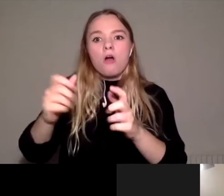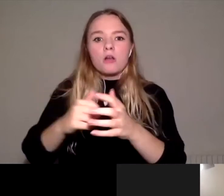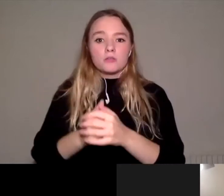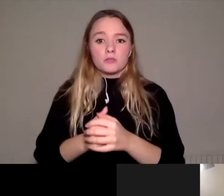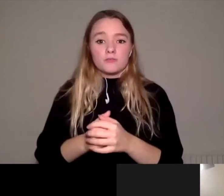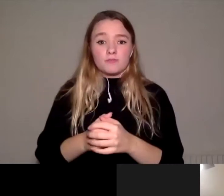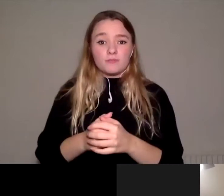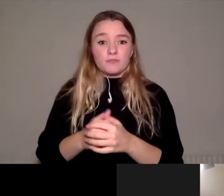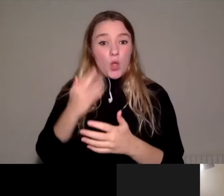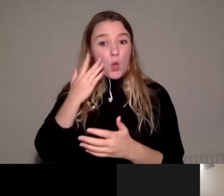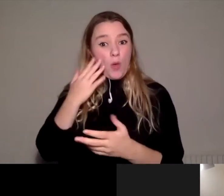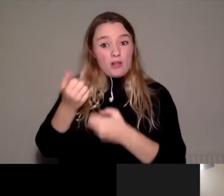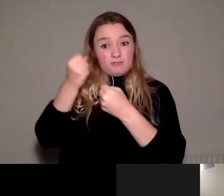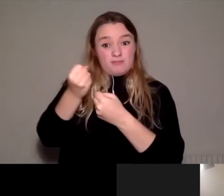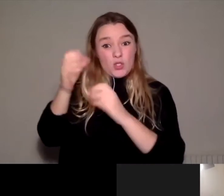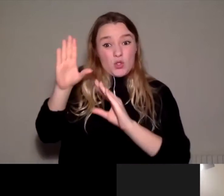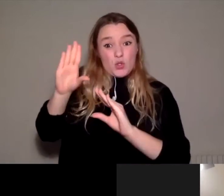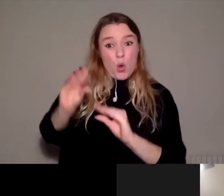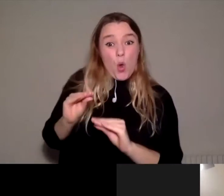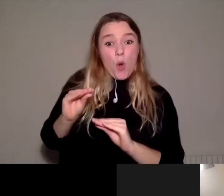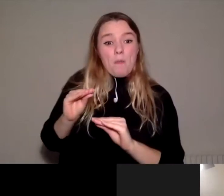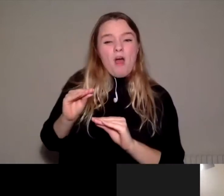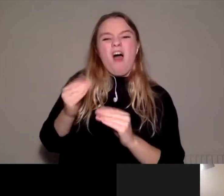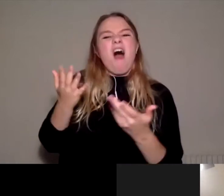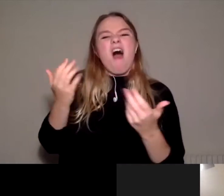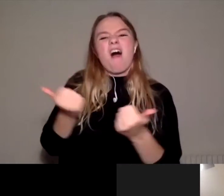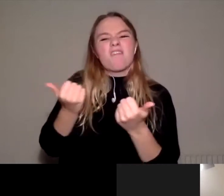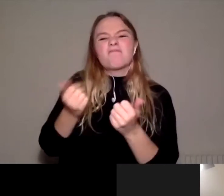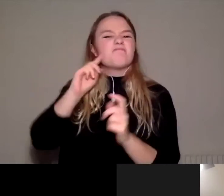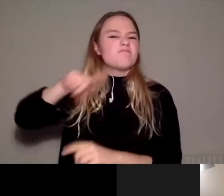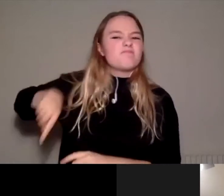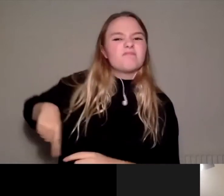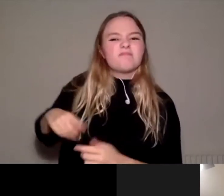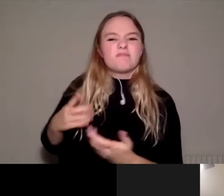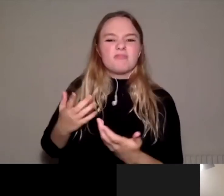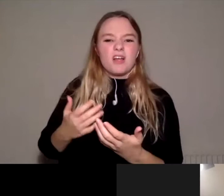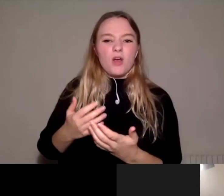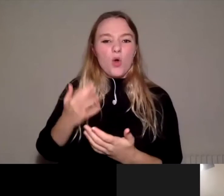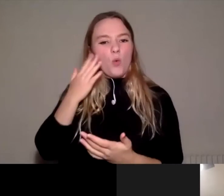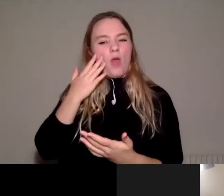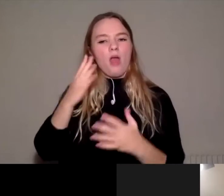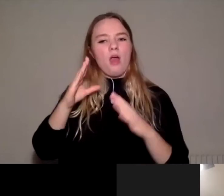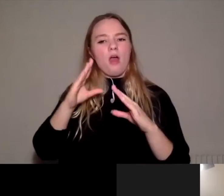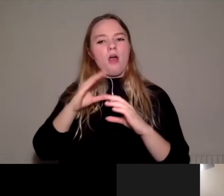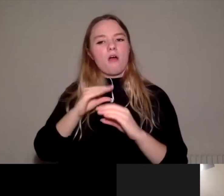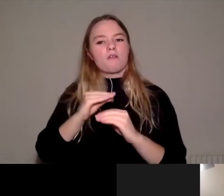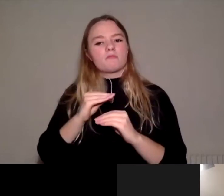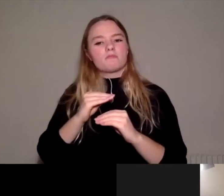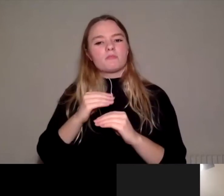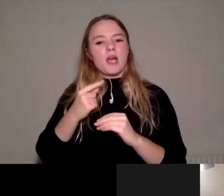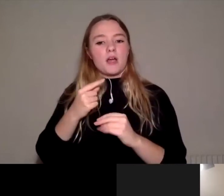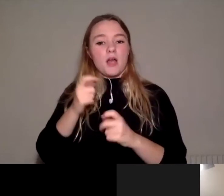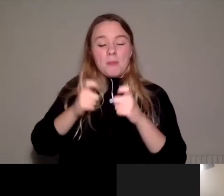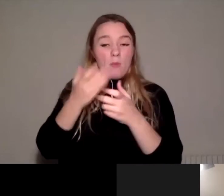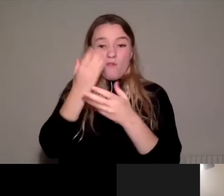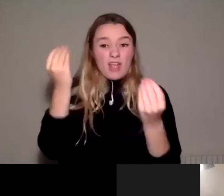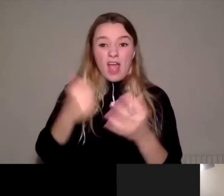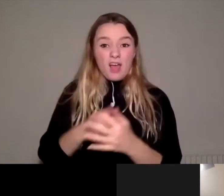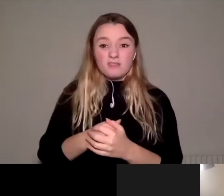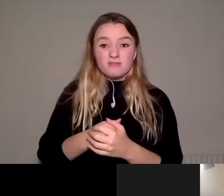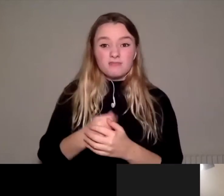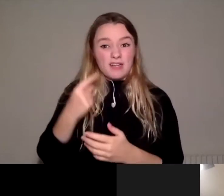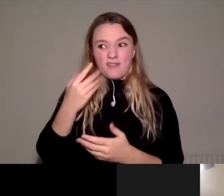a protest or as soon as it seems like I'm not speaking out as much, everyone forgets that